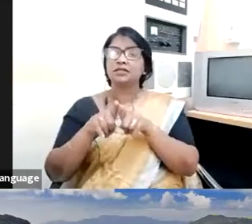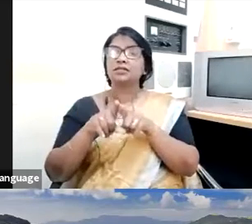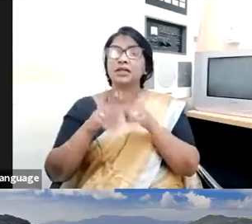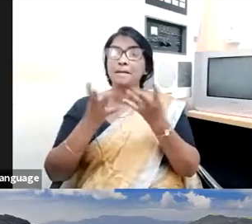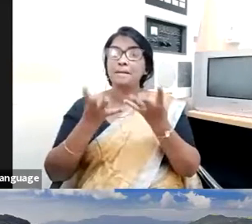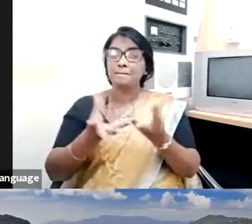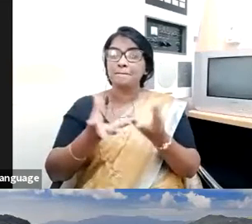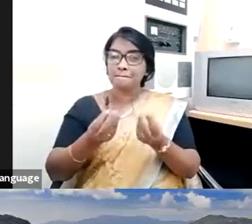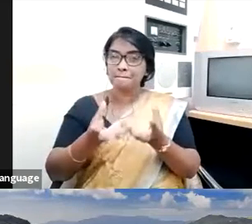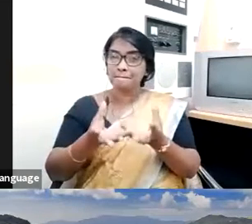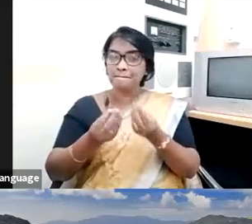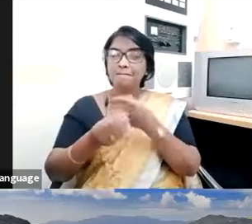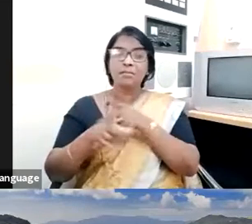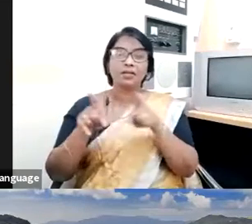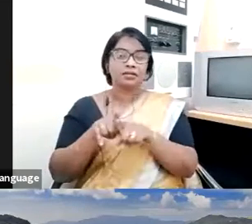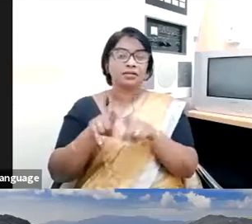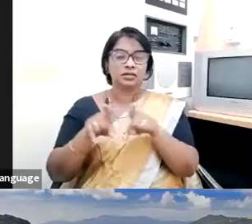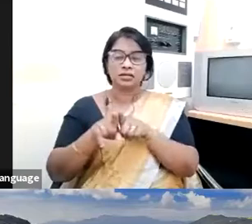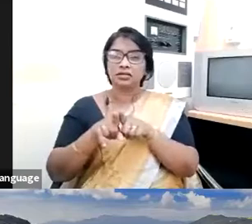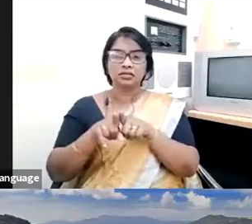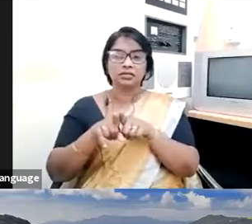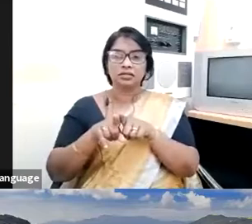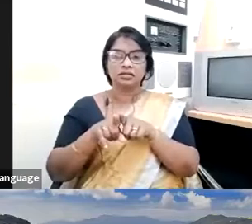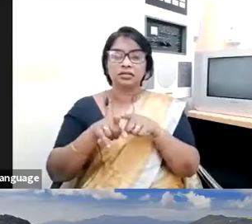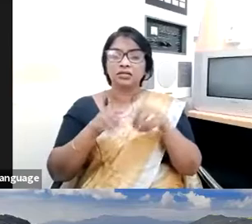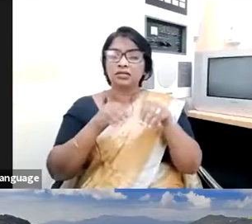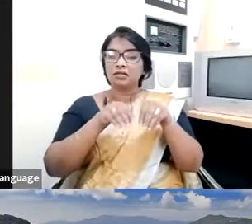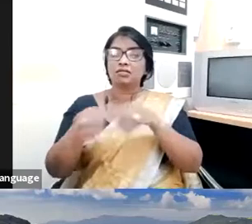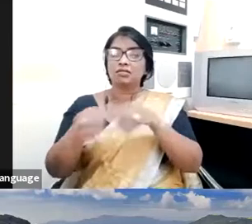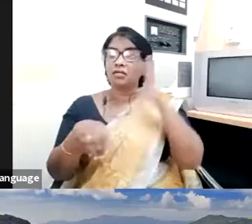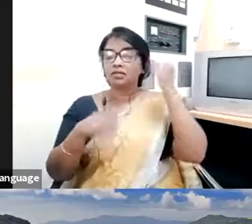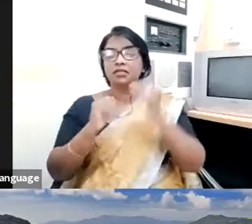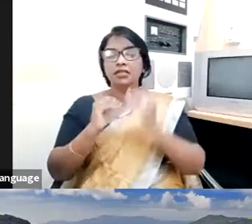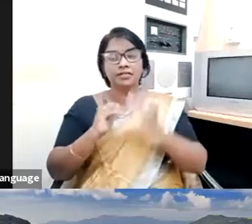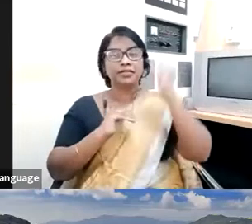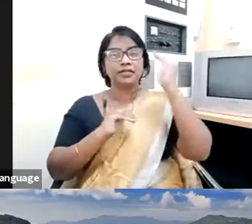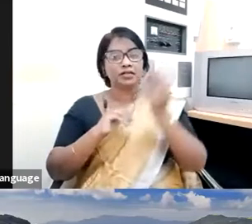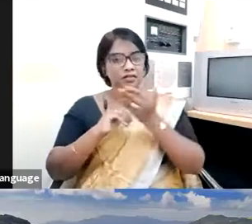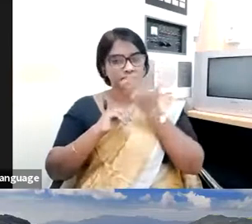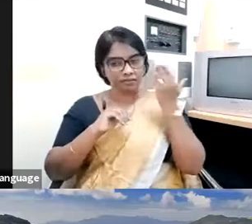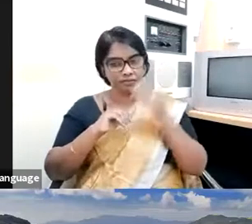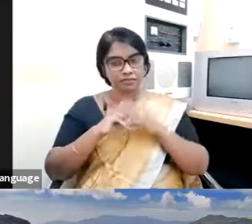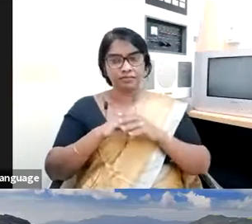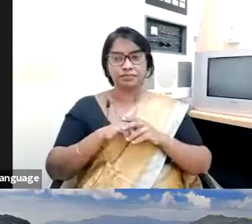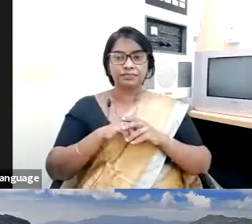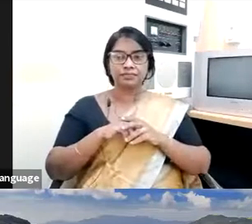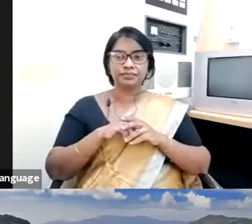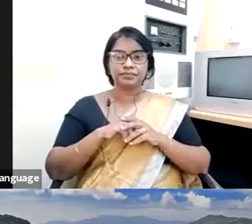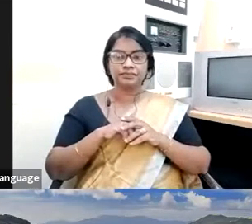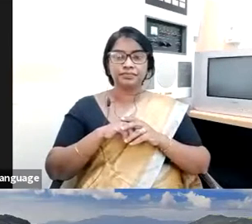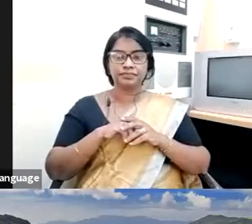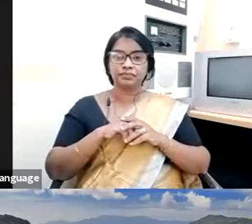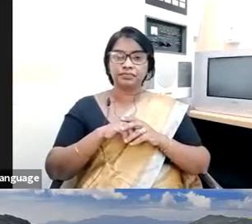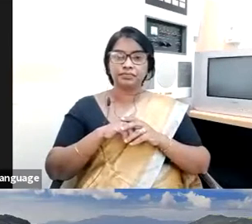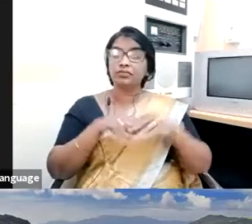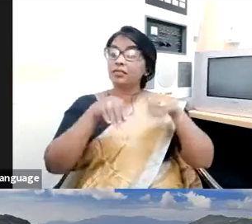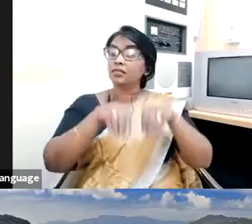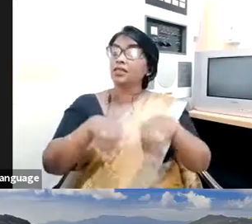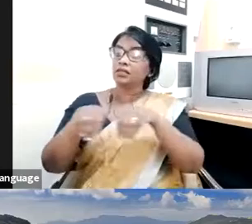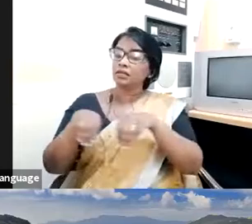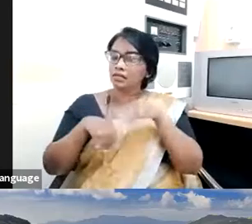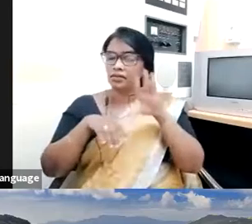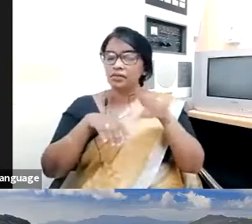of soil fertility. Just for the people outside the plantation industry, with the government's initiative about going